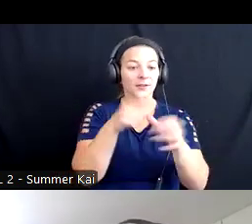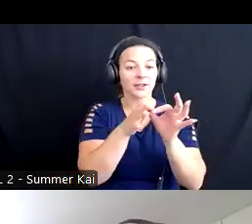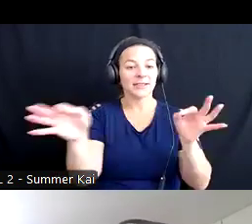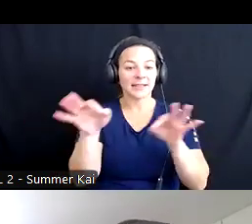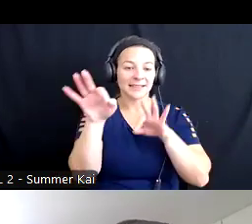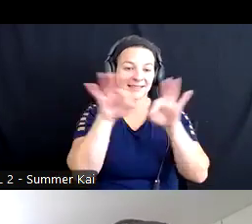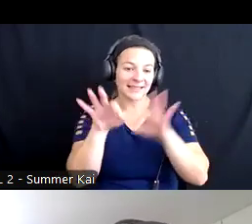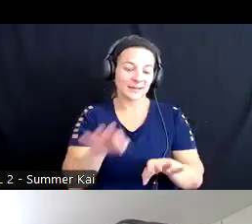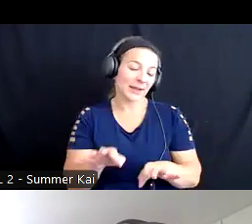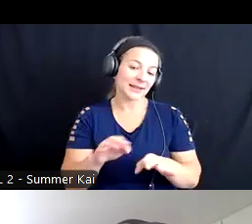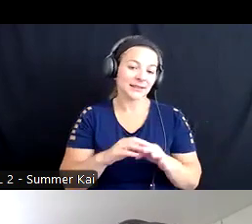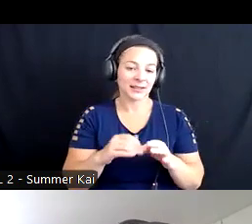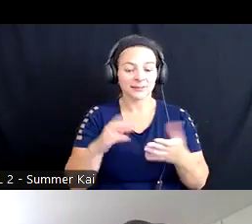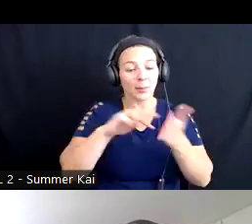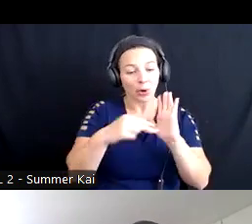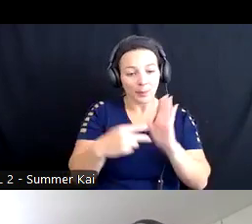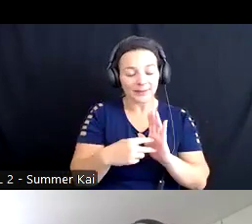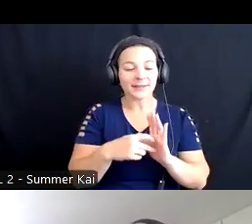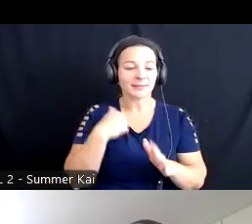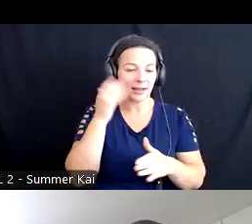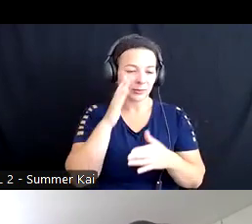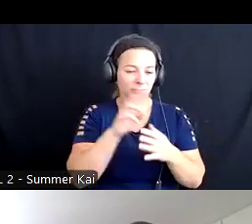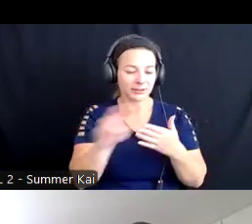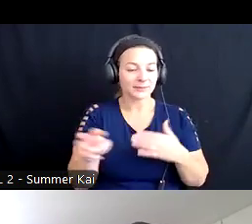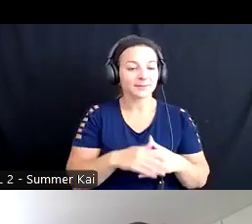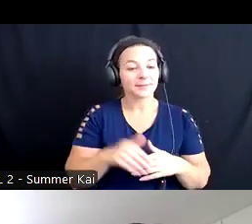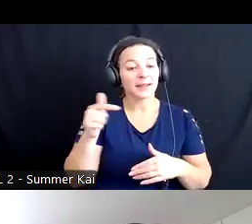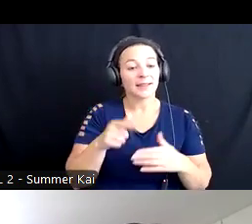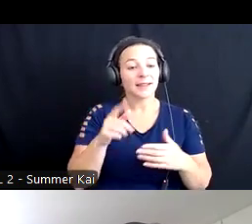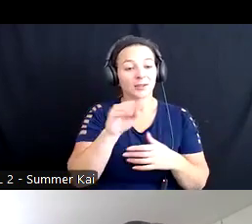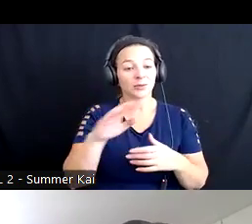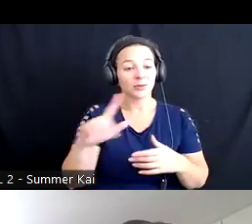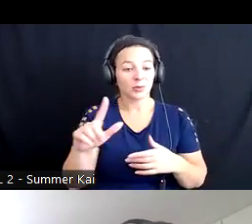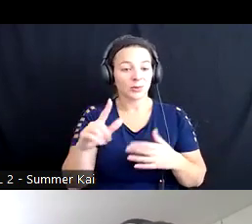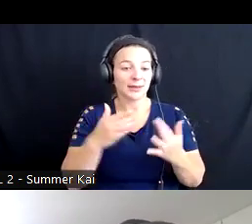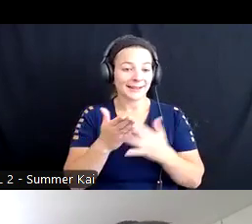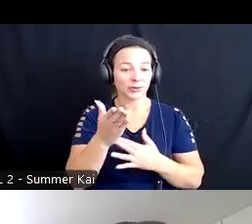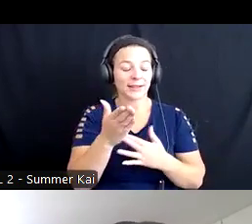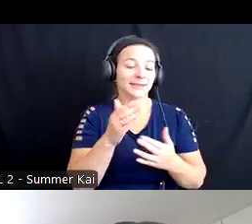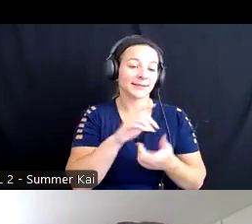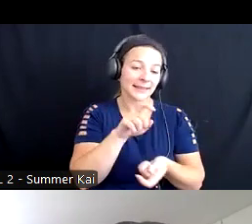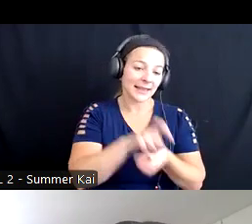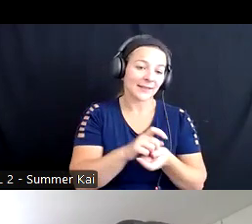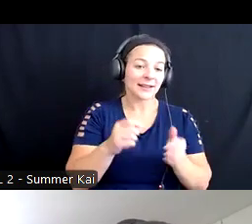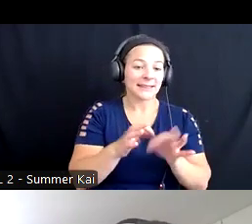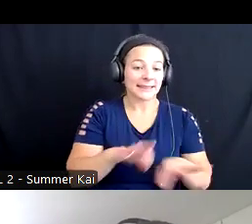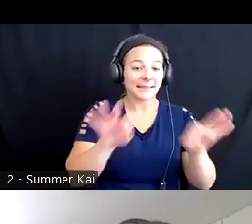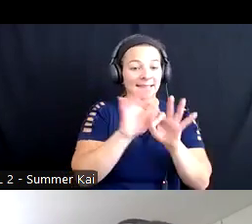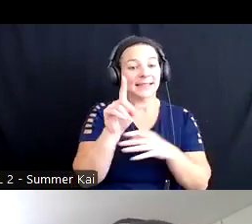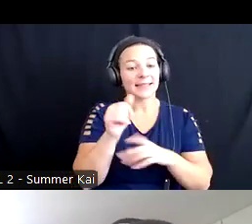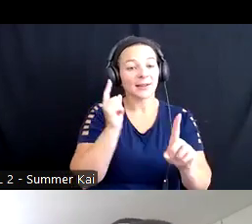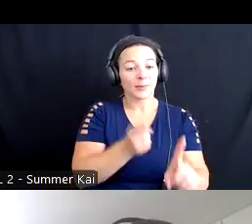introductory text here is useful as well. I'll just read the first sentence. It says this tool aggregates key data points and presents the landscape